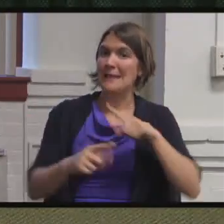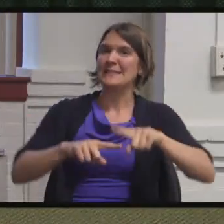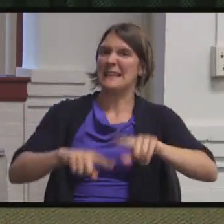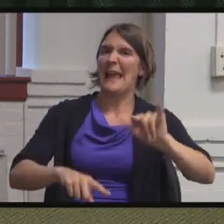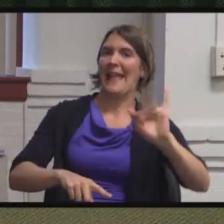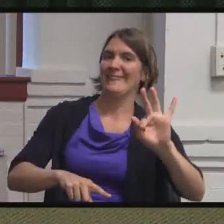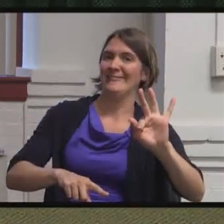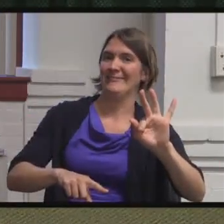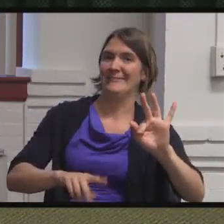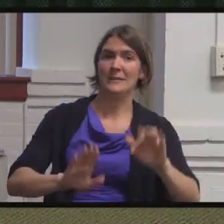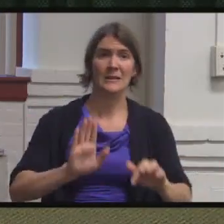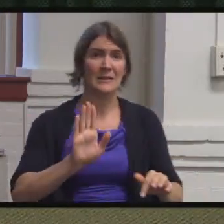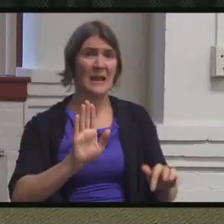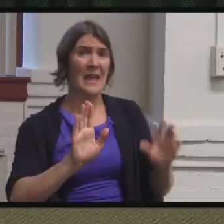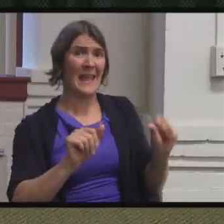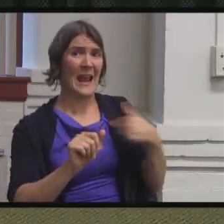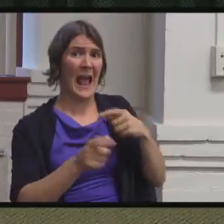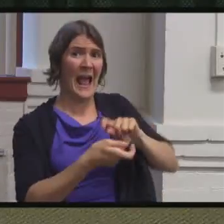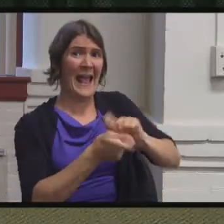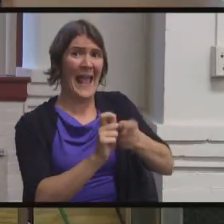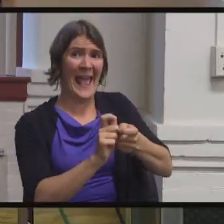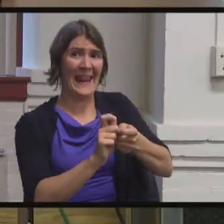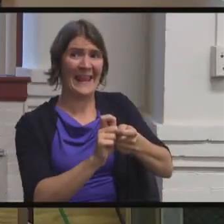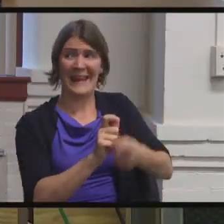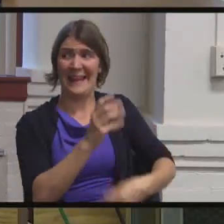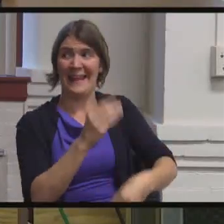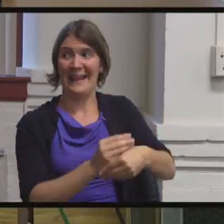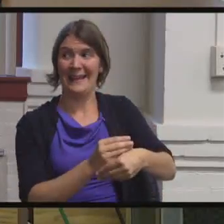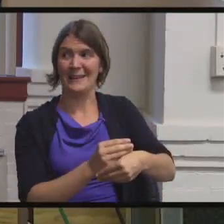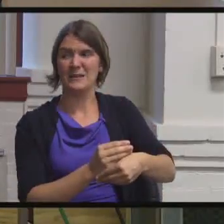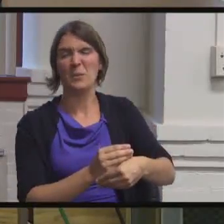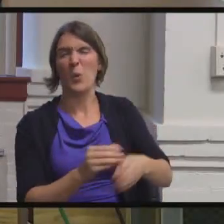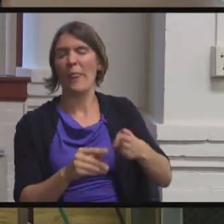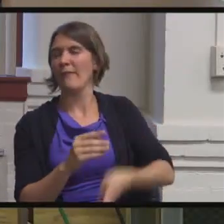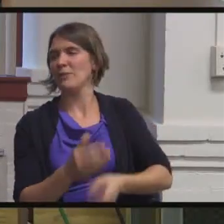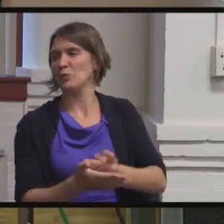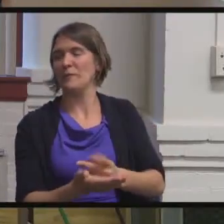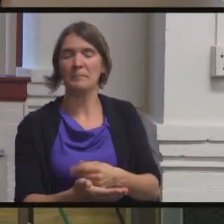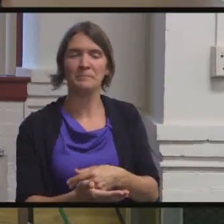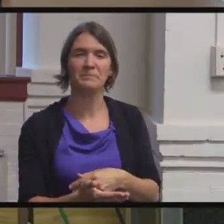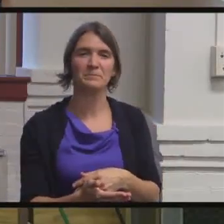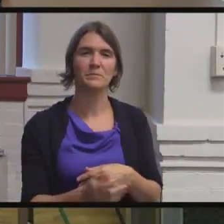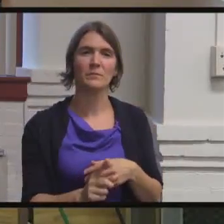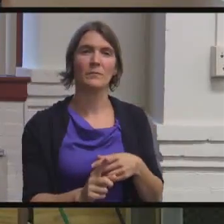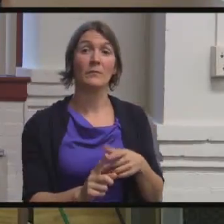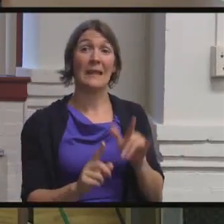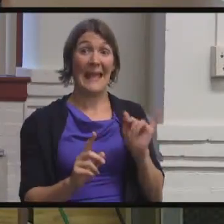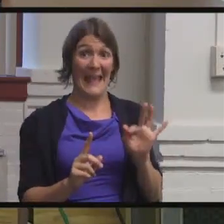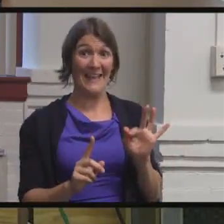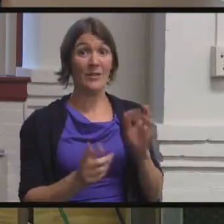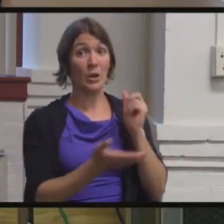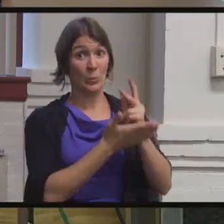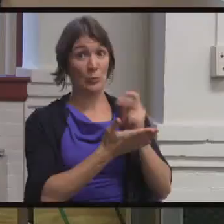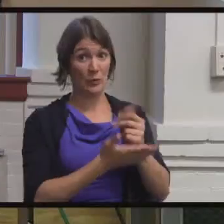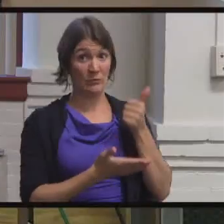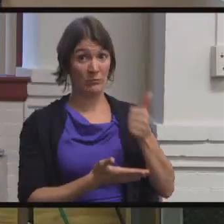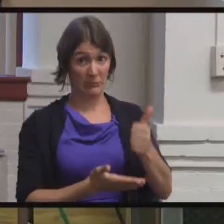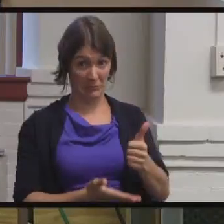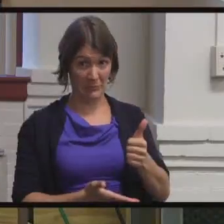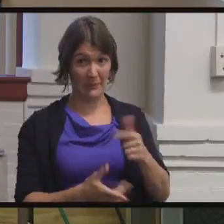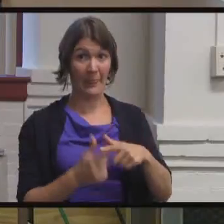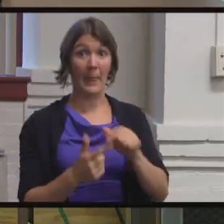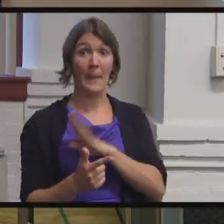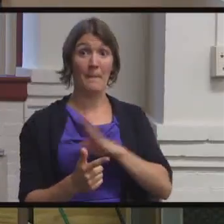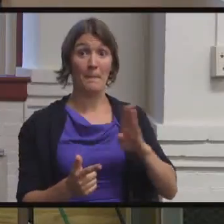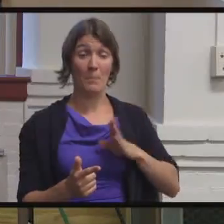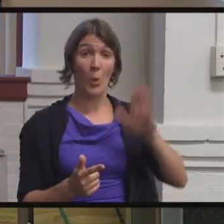Yes. Can I also add in before you actually pass that once, assuming everything goes well and everything's approved, that then the